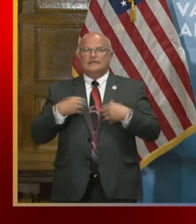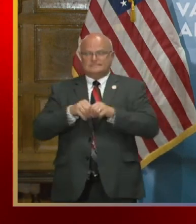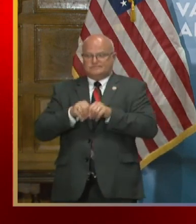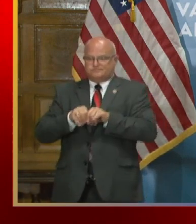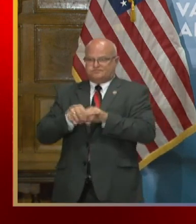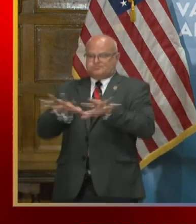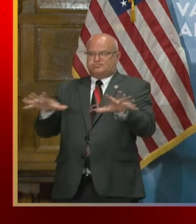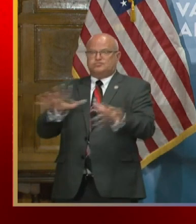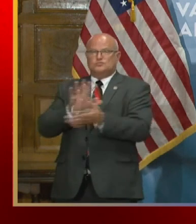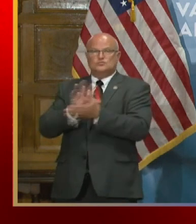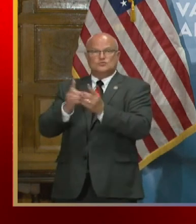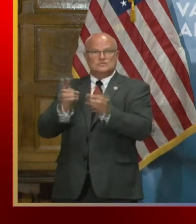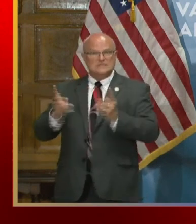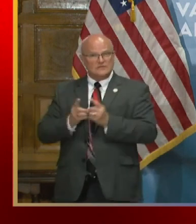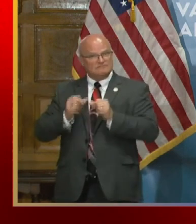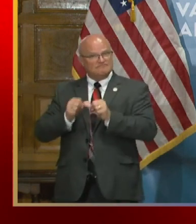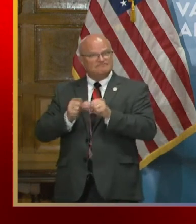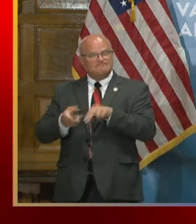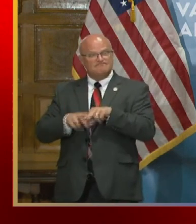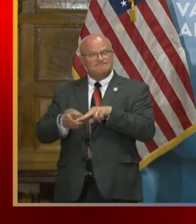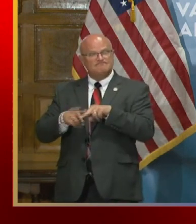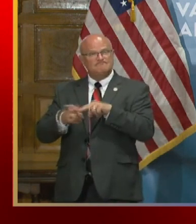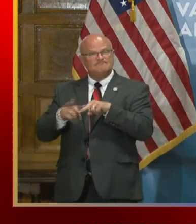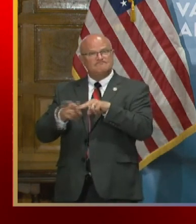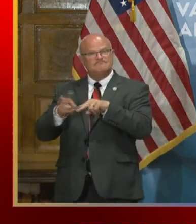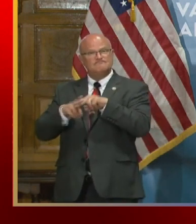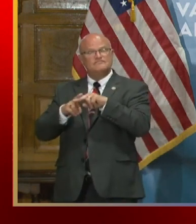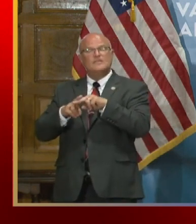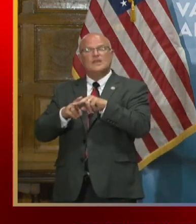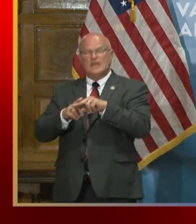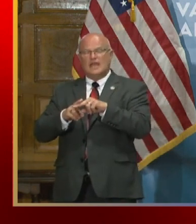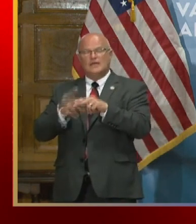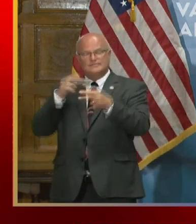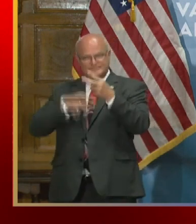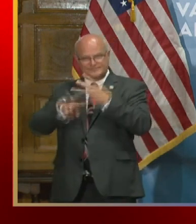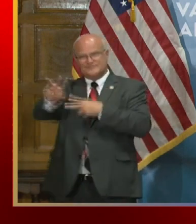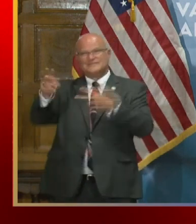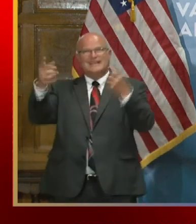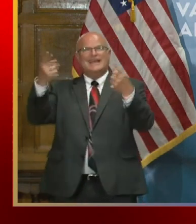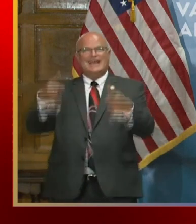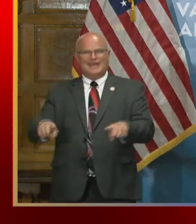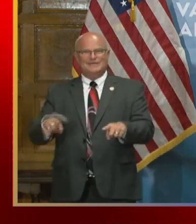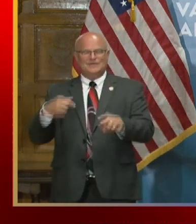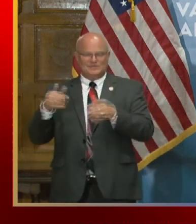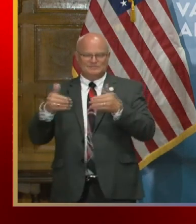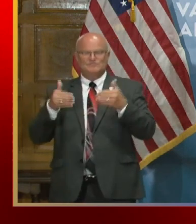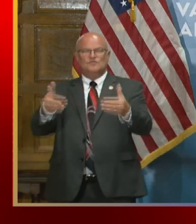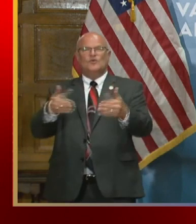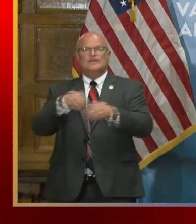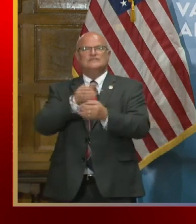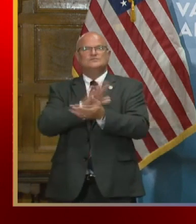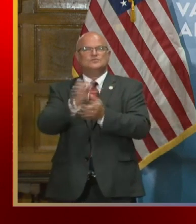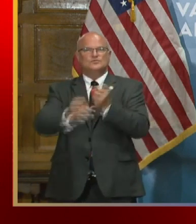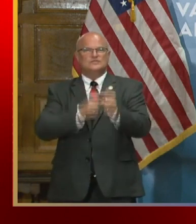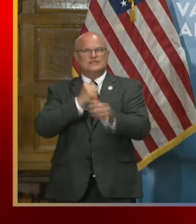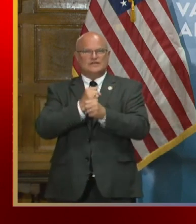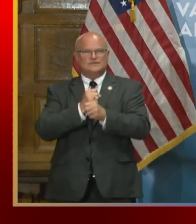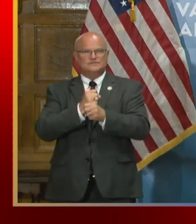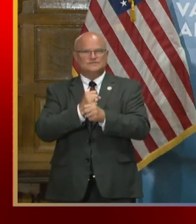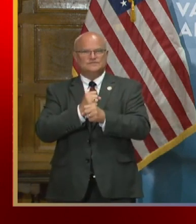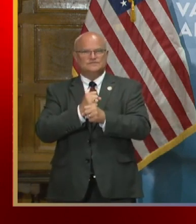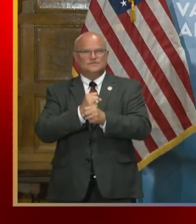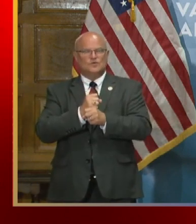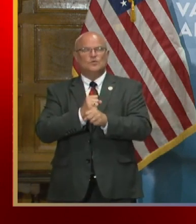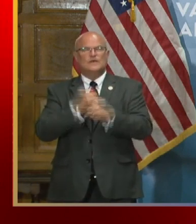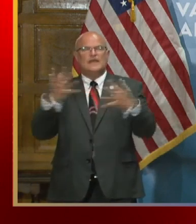one school district that continues to increase in number, and we can foresee that happening as we move forward into the school year without proper